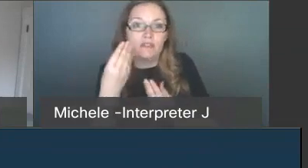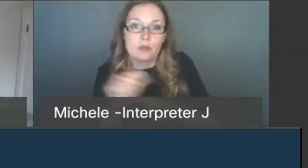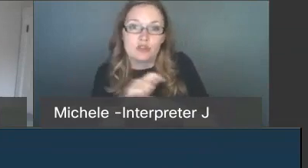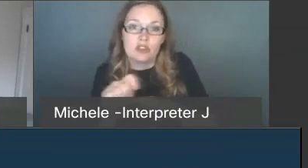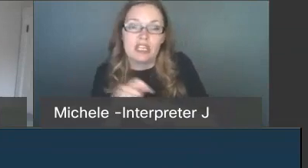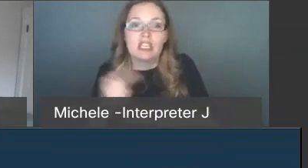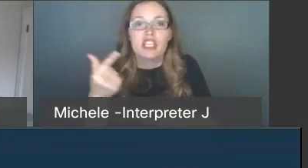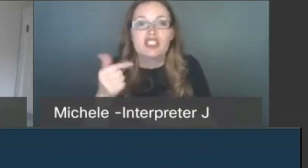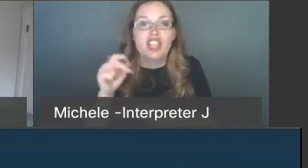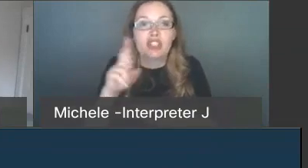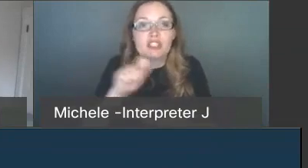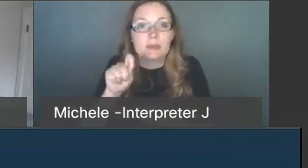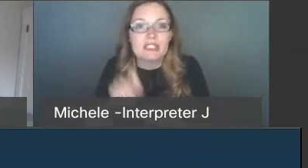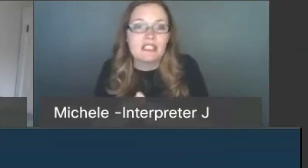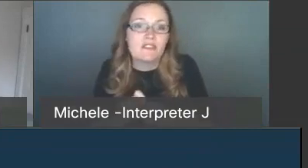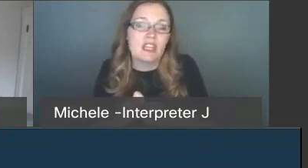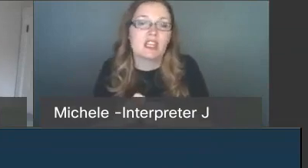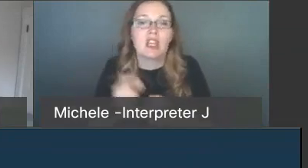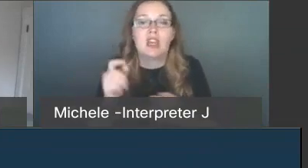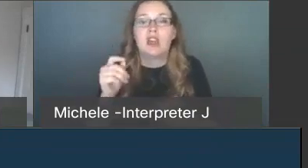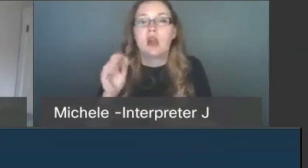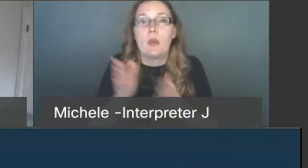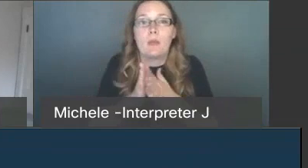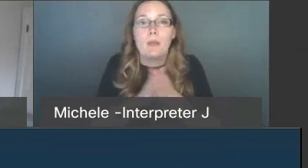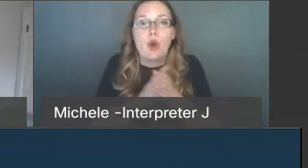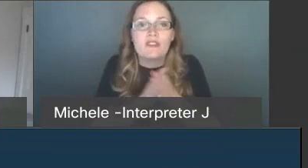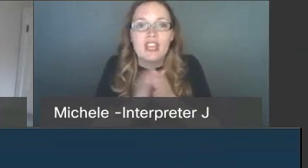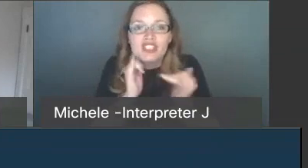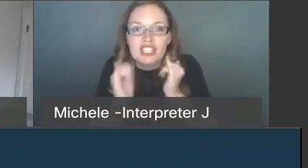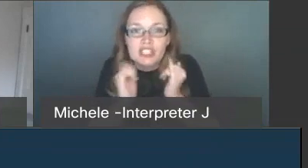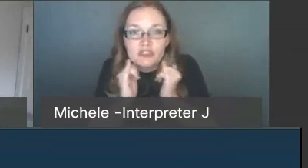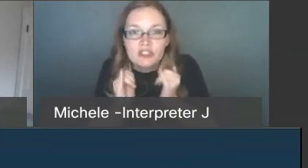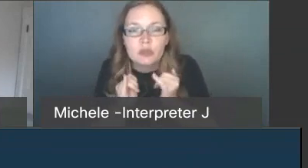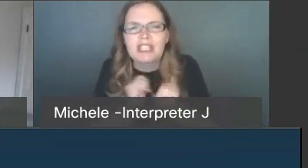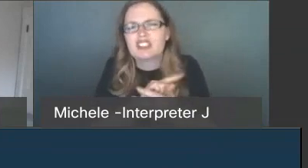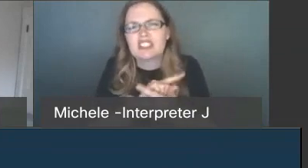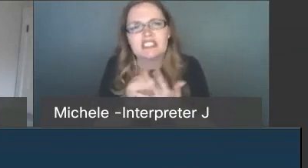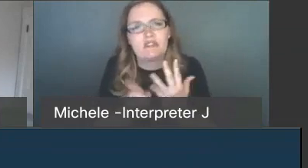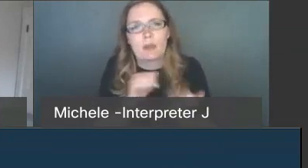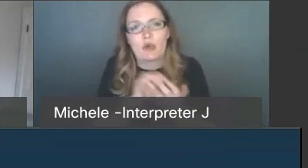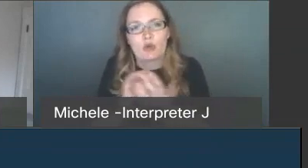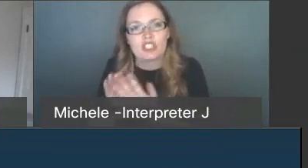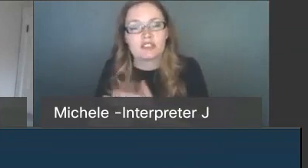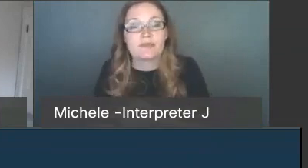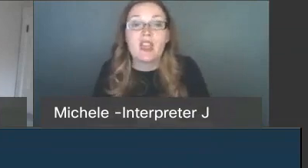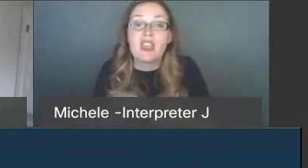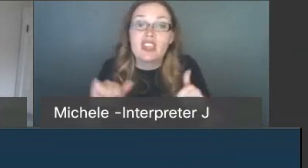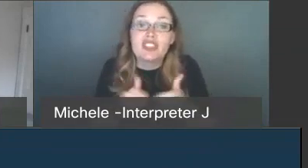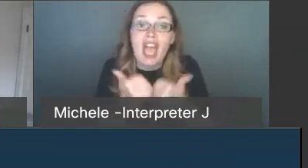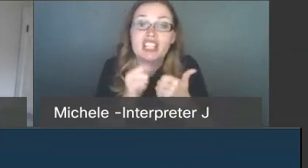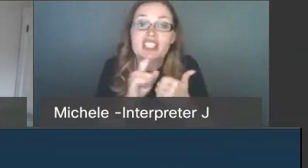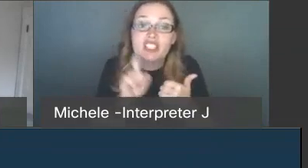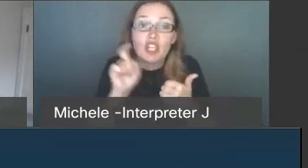gender-specific services, motivational interviewing, a whole host of different things. Now, the challenge then is you need to know that